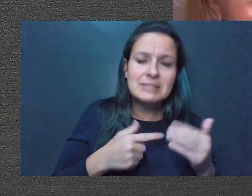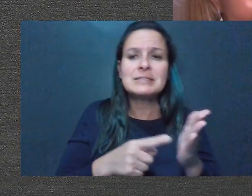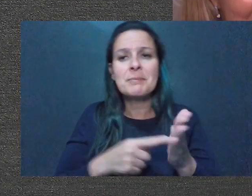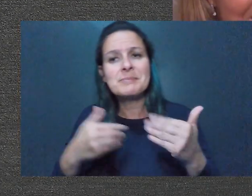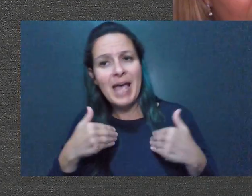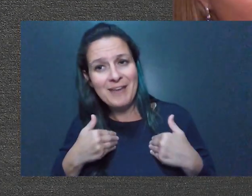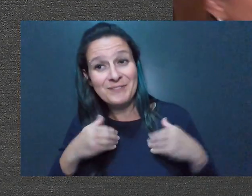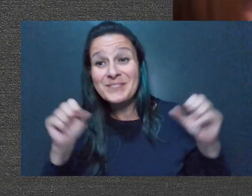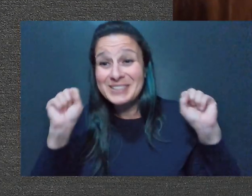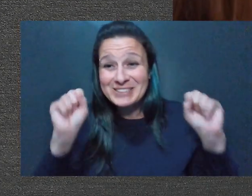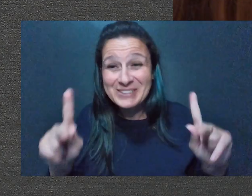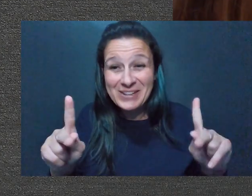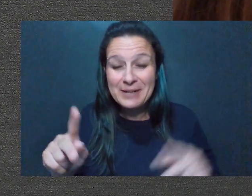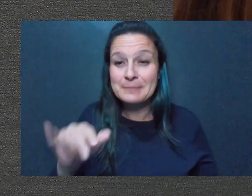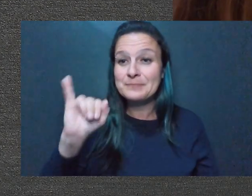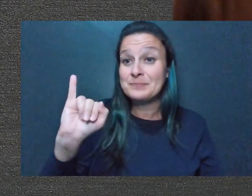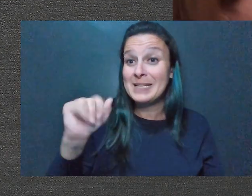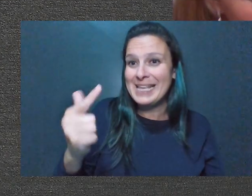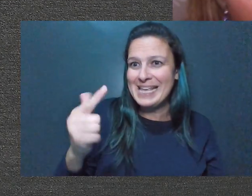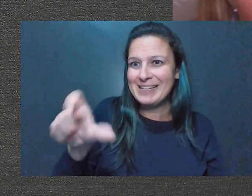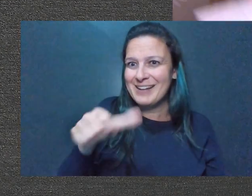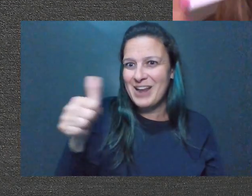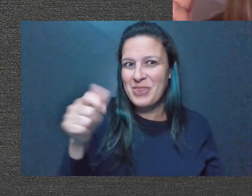another ig word.